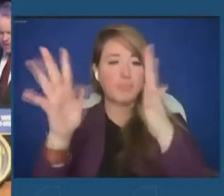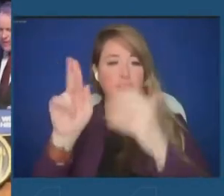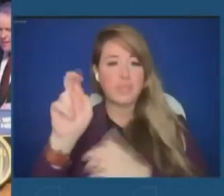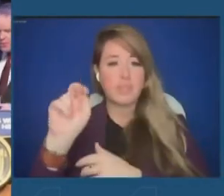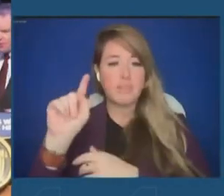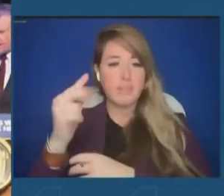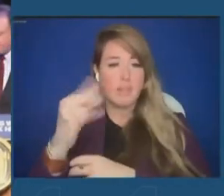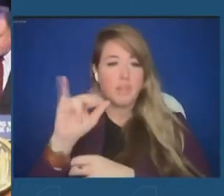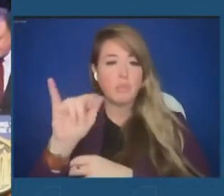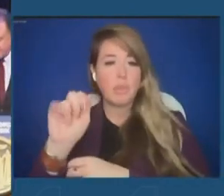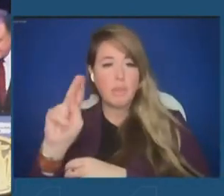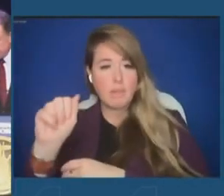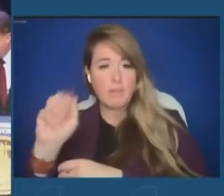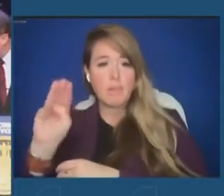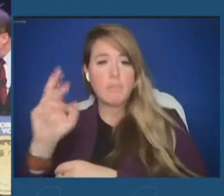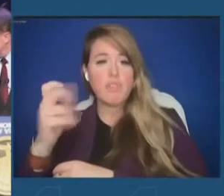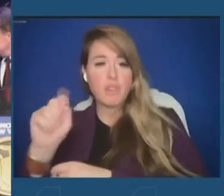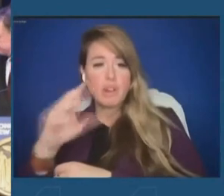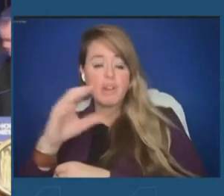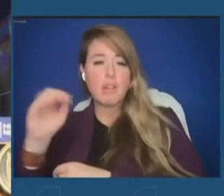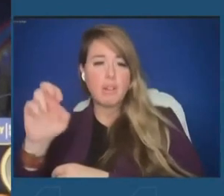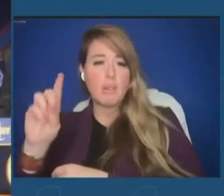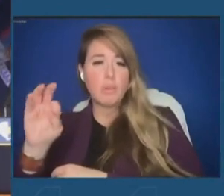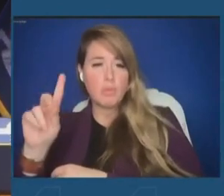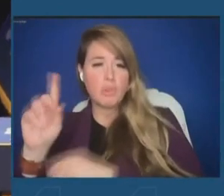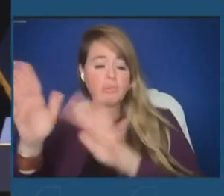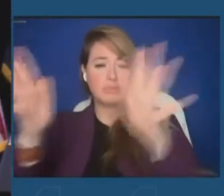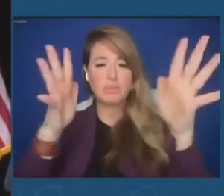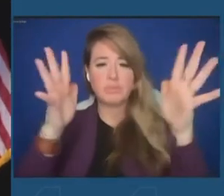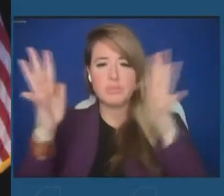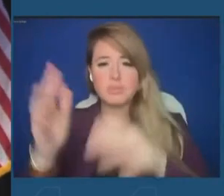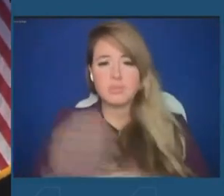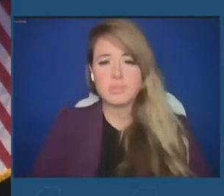Juliana, Margaret, and Edward a round of applause.